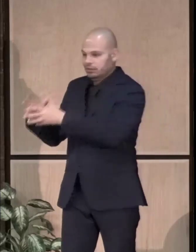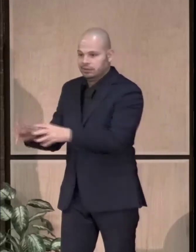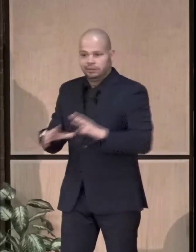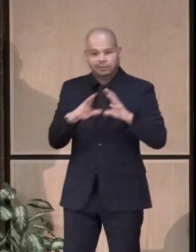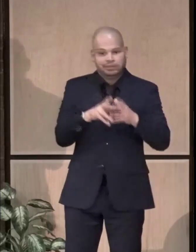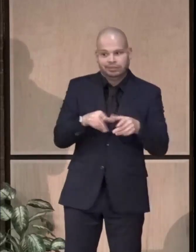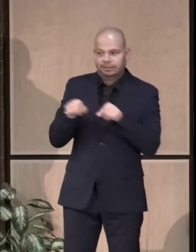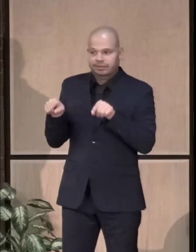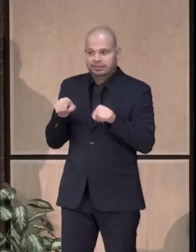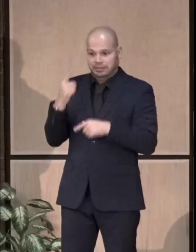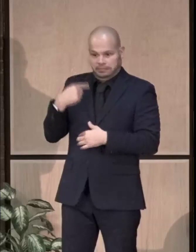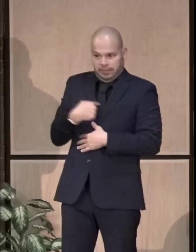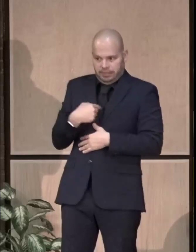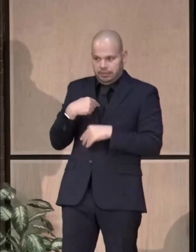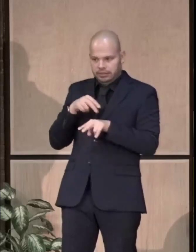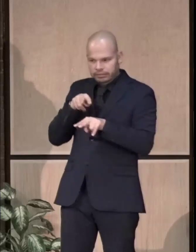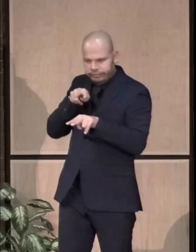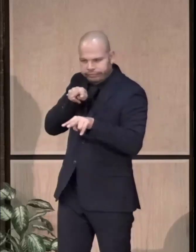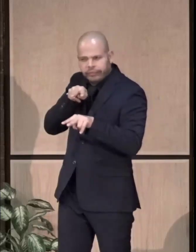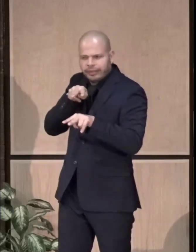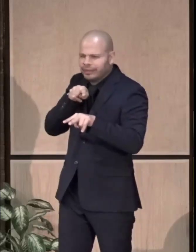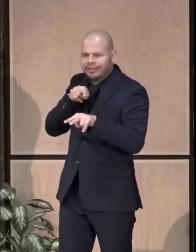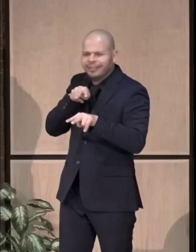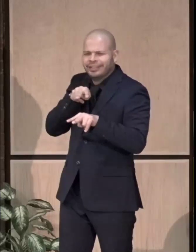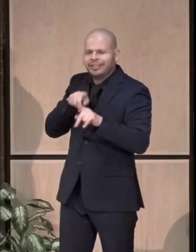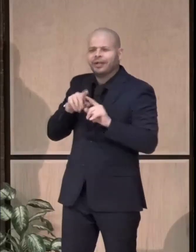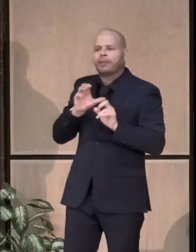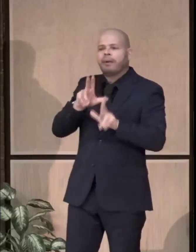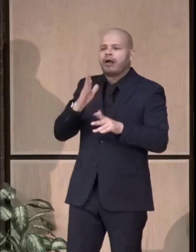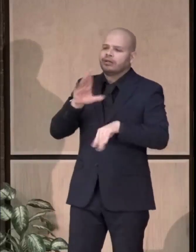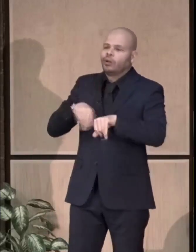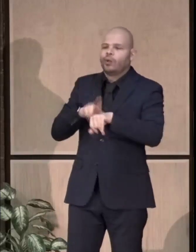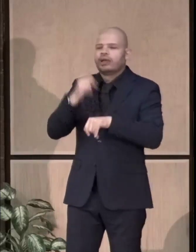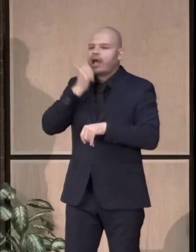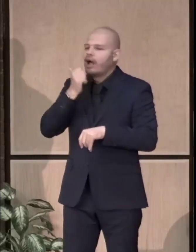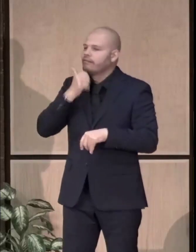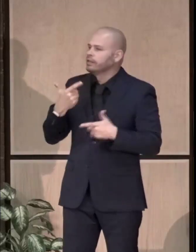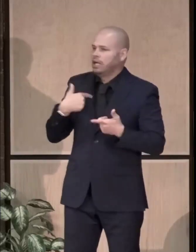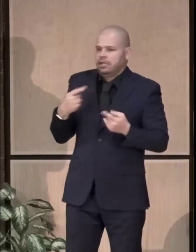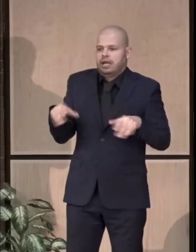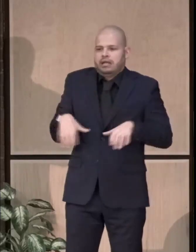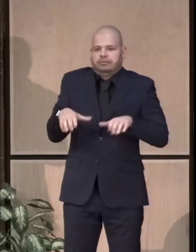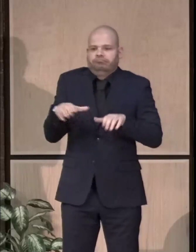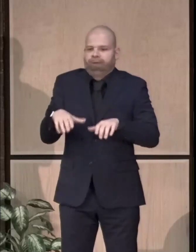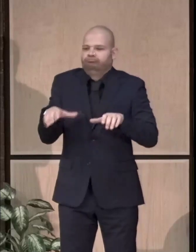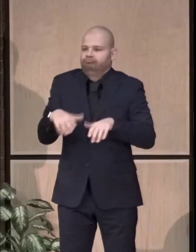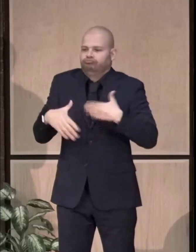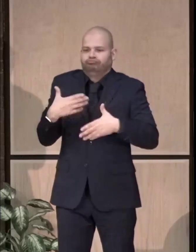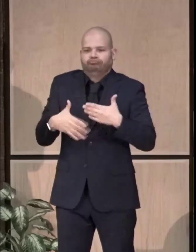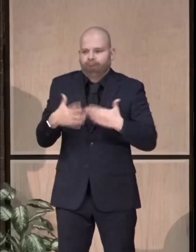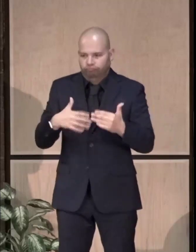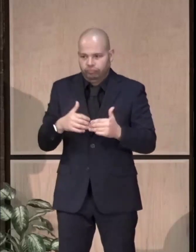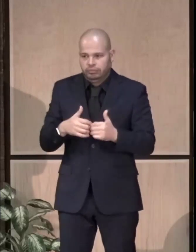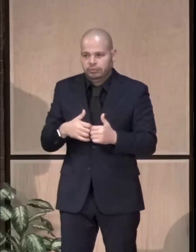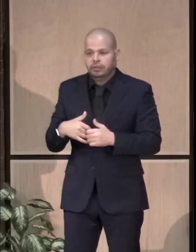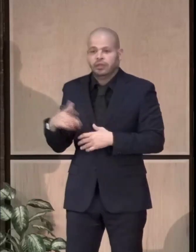very difficult because everyone is essentially back to civilians, that I can't order someone to go to Sergeant Card's house